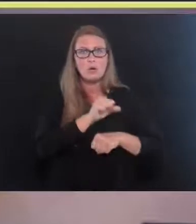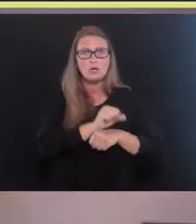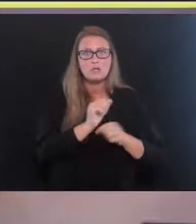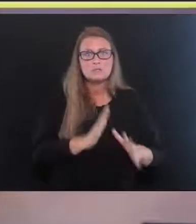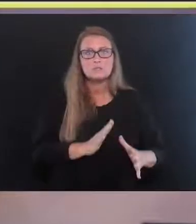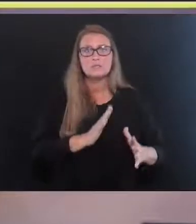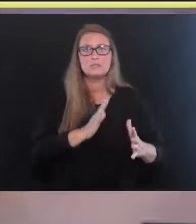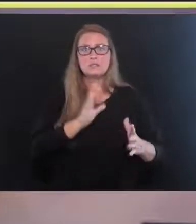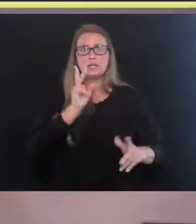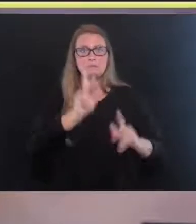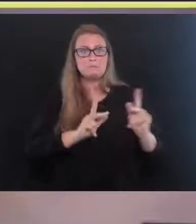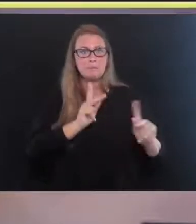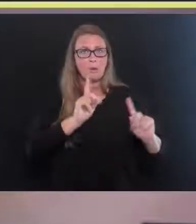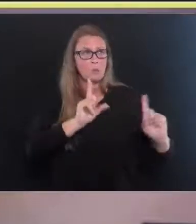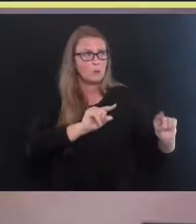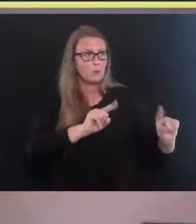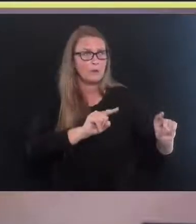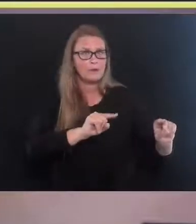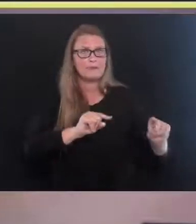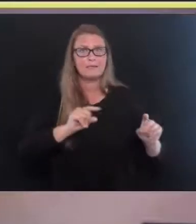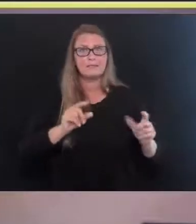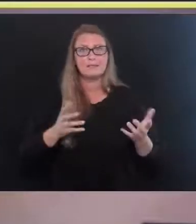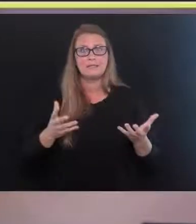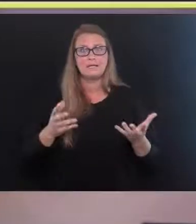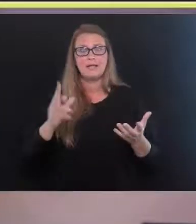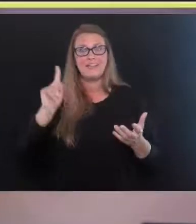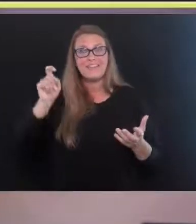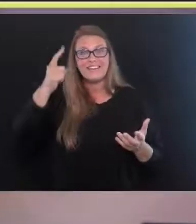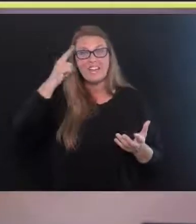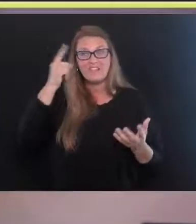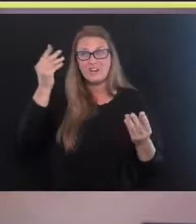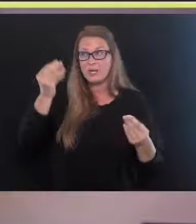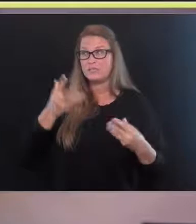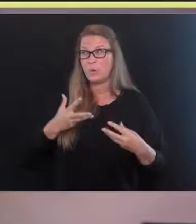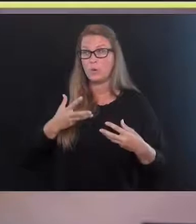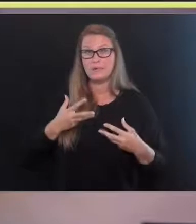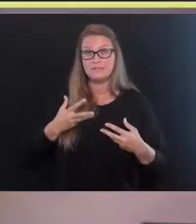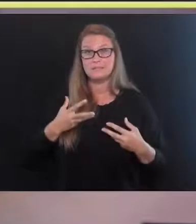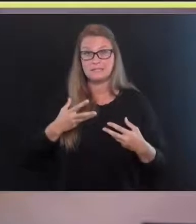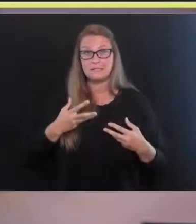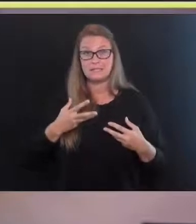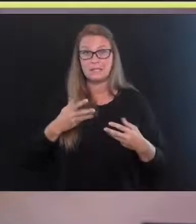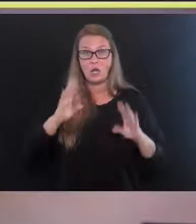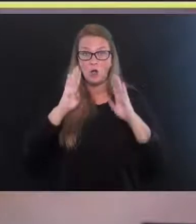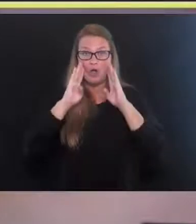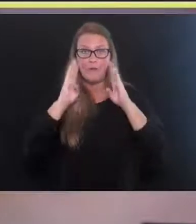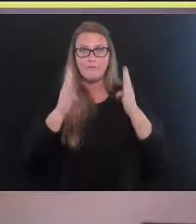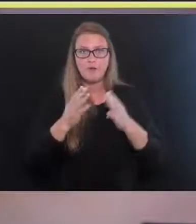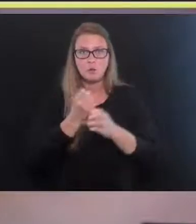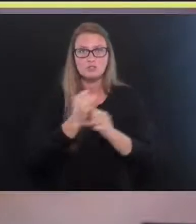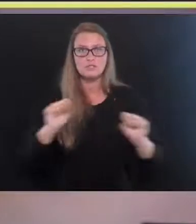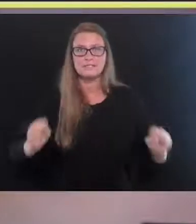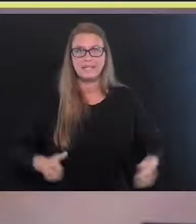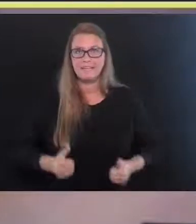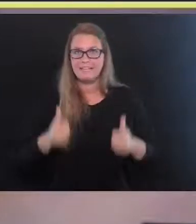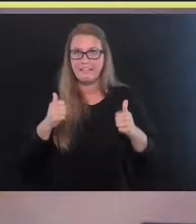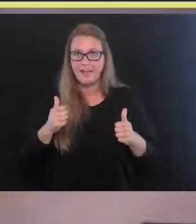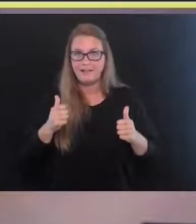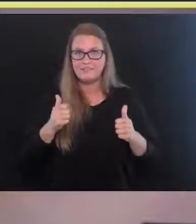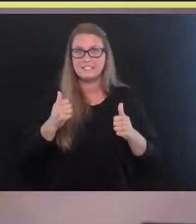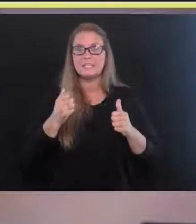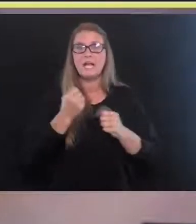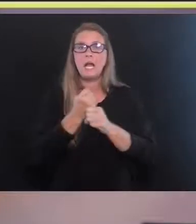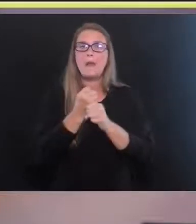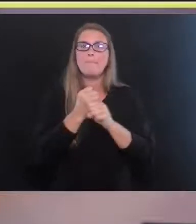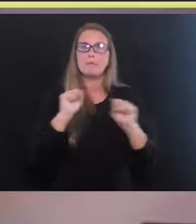as the governor, as we've said many times, the governor has instructed us to focus on saving lives, protecting health, and